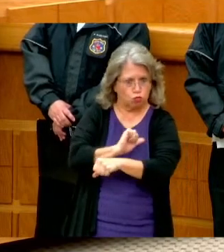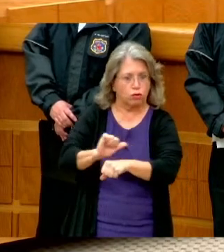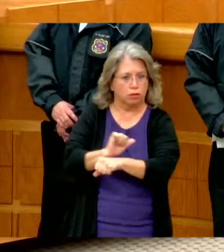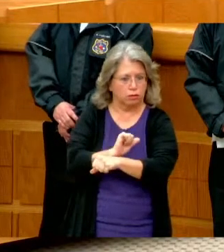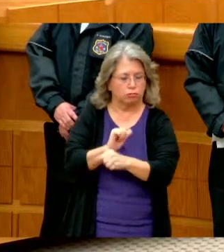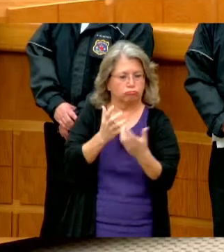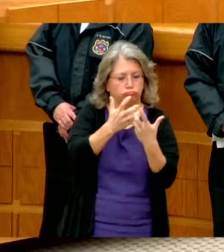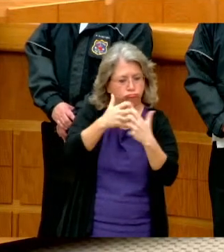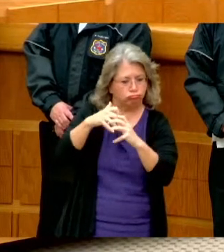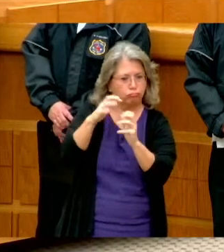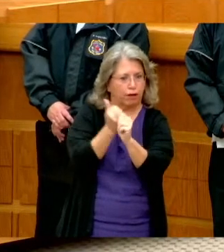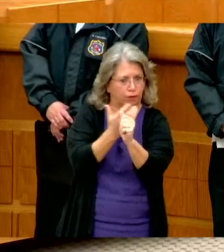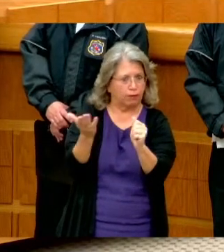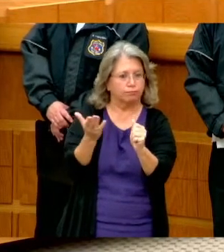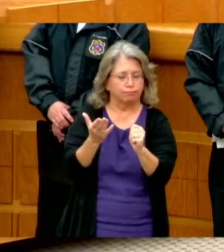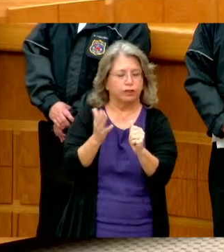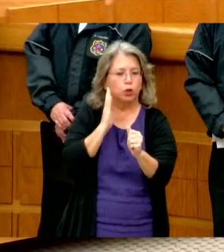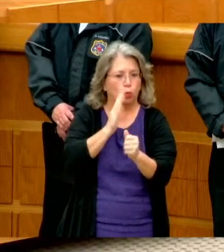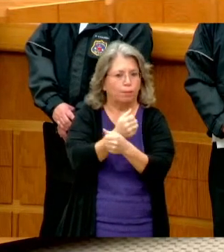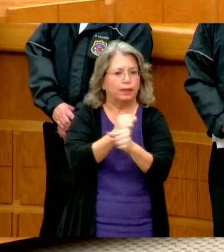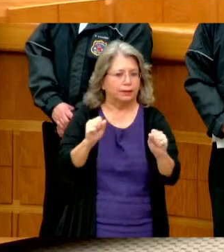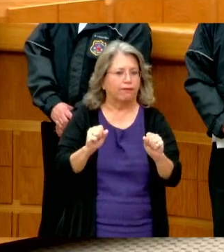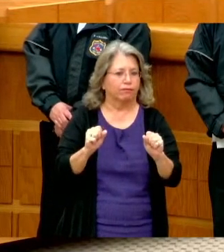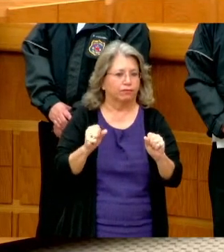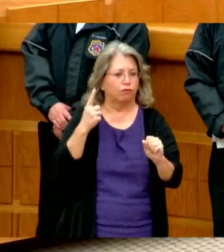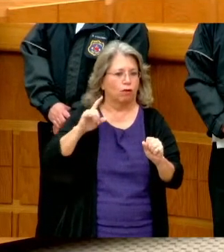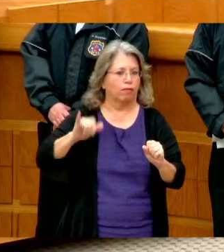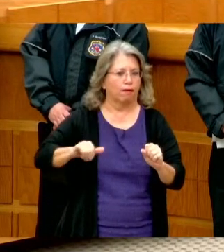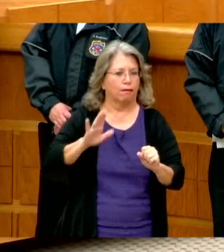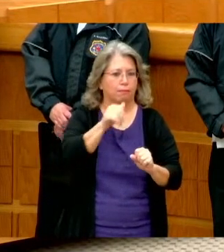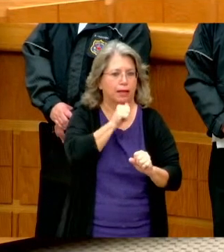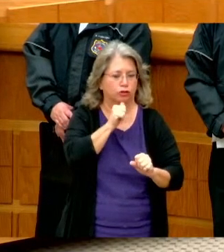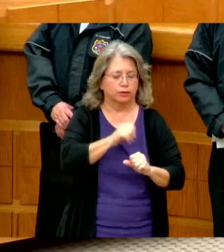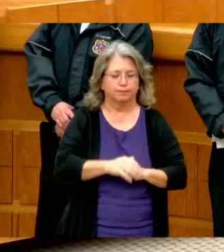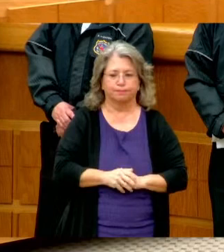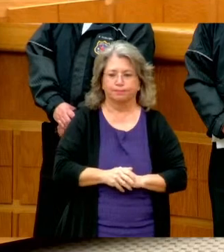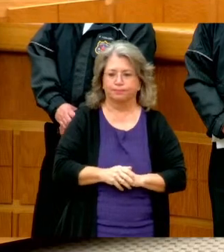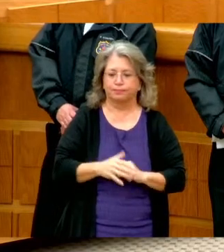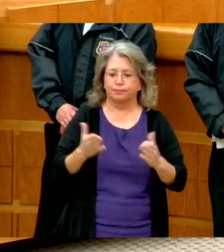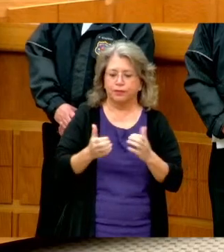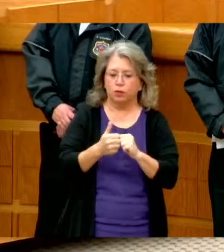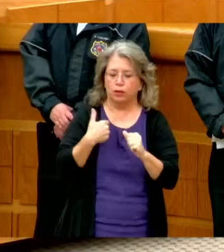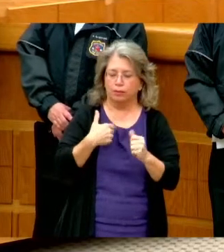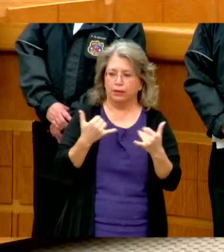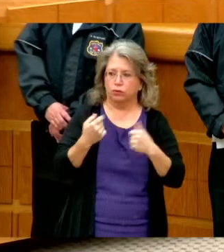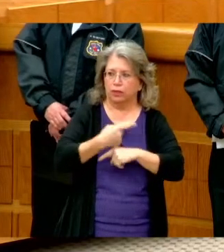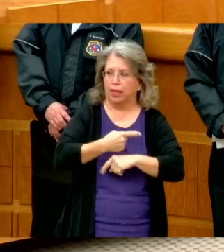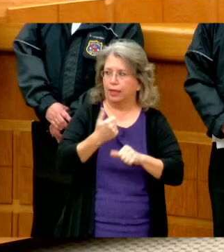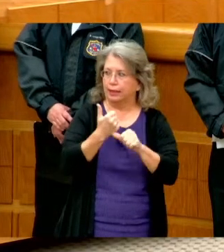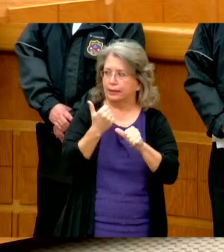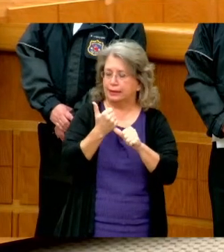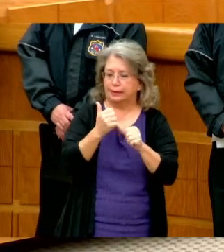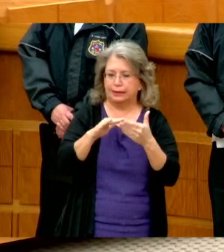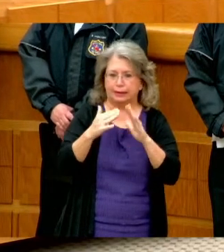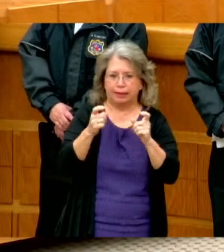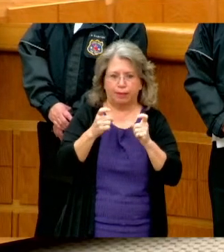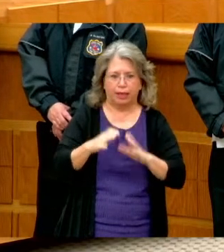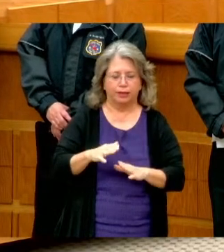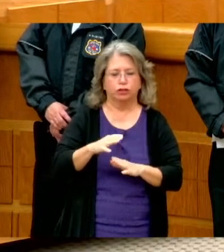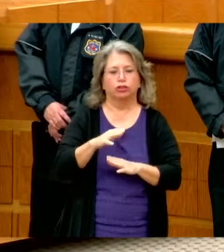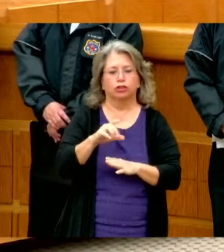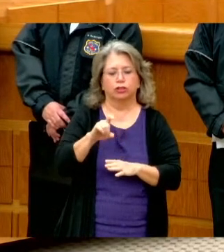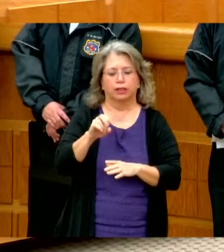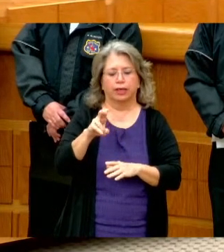result of it. But joining me today are Assistant City Manager Steve Vieira, Nueces County Judge Barbara